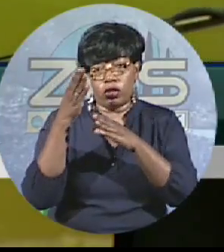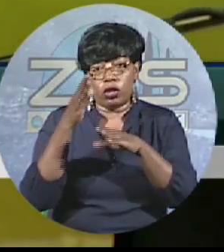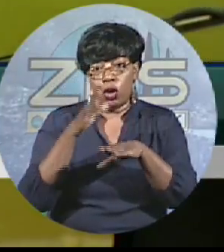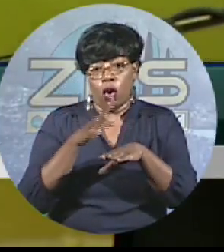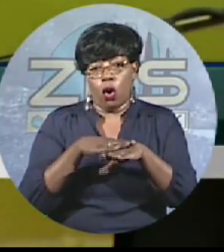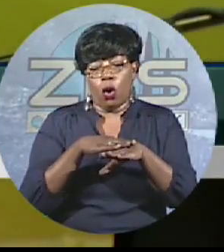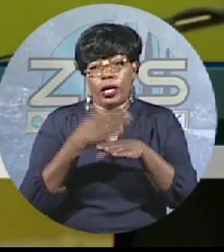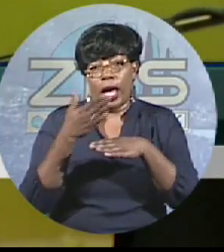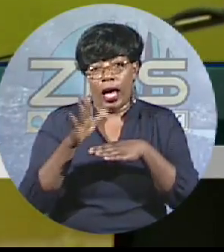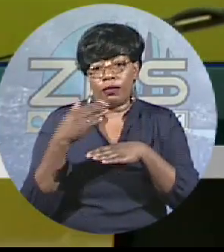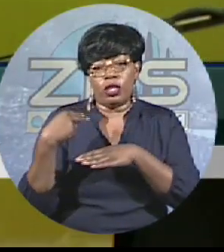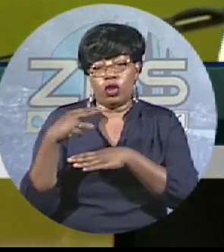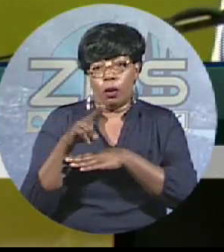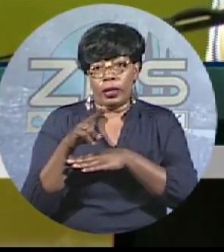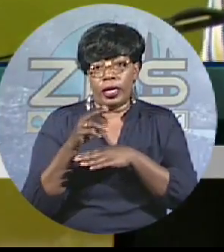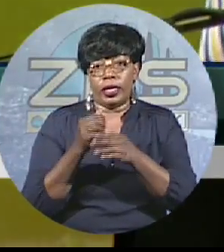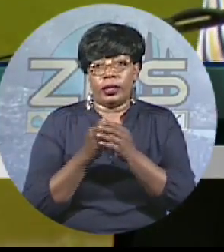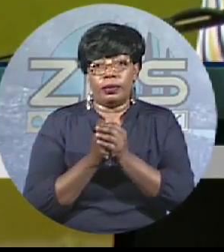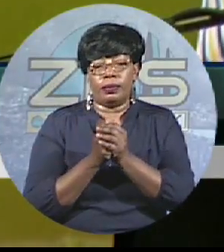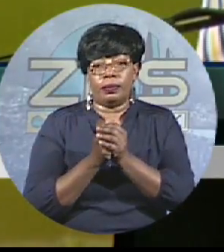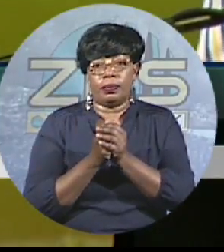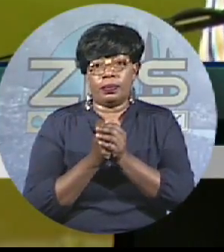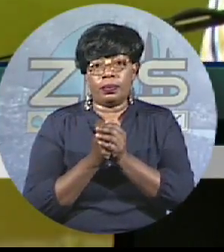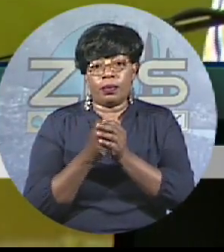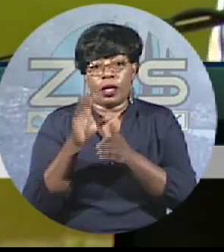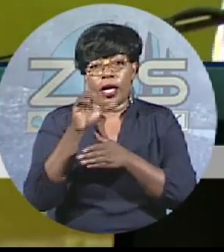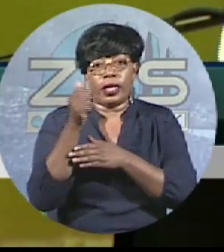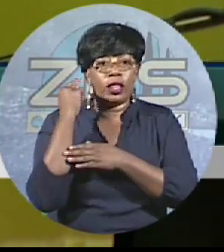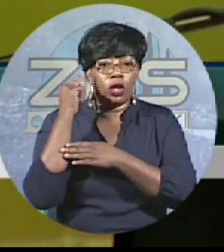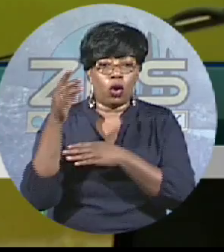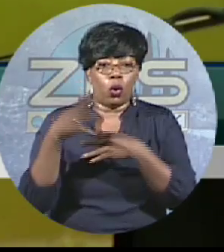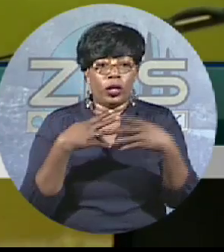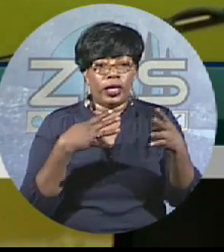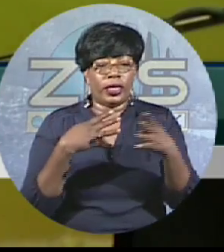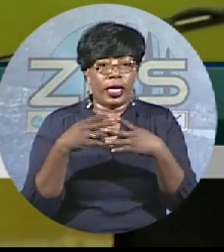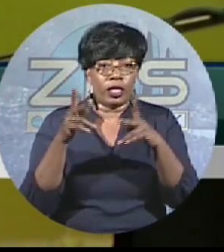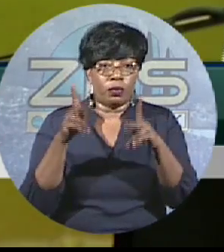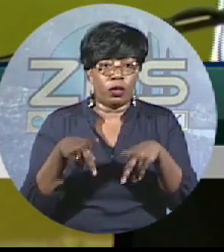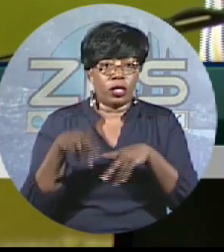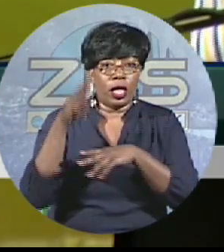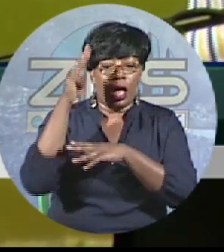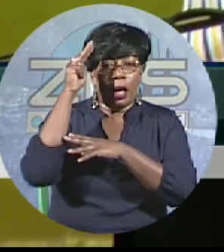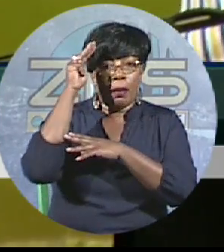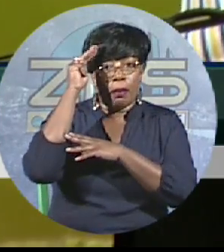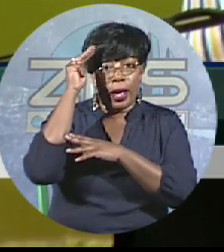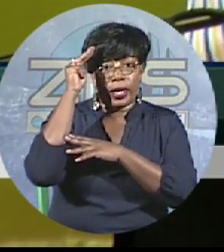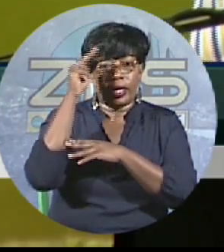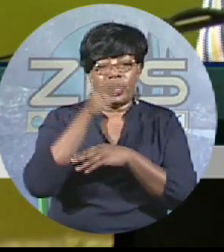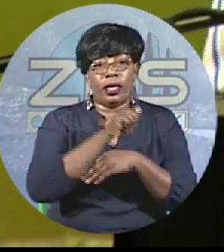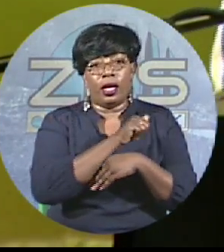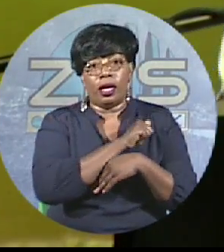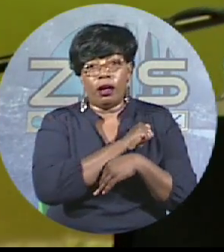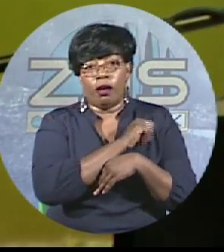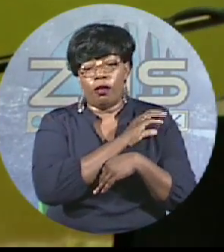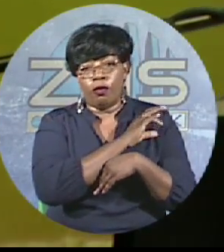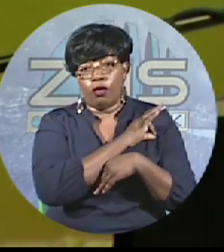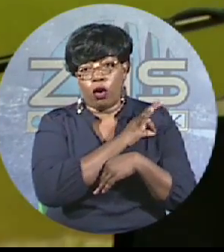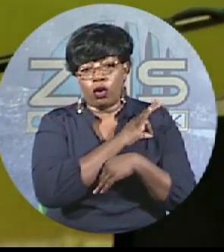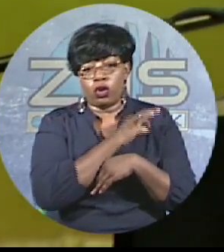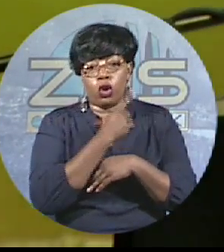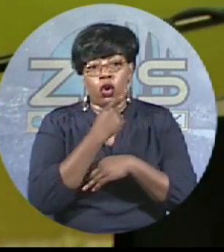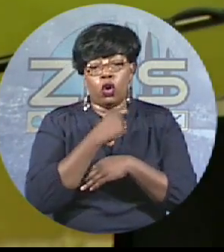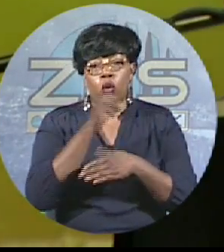is nominated. Another is the Golden Gate candidate, Michael Augustine Folt, who